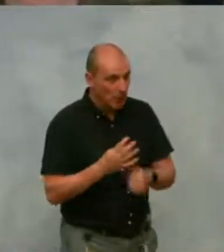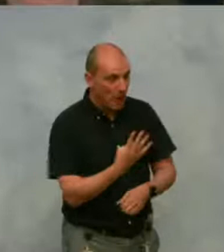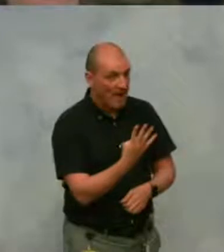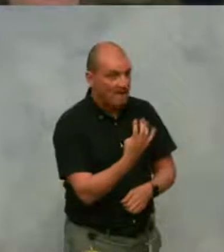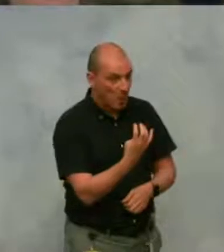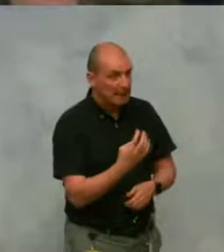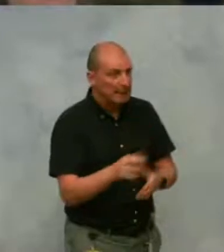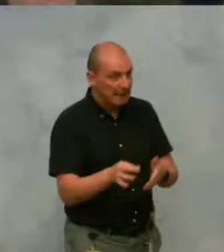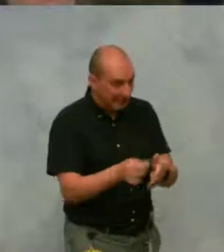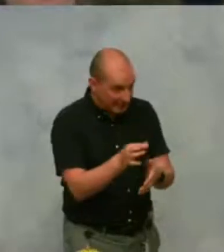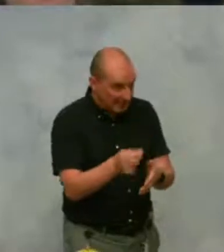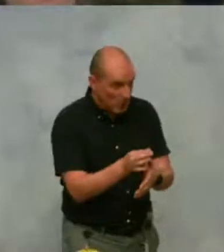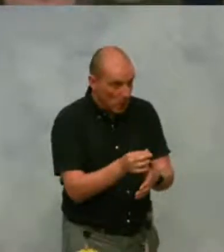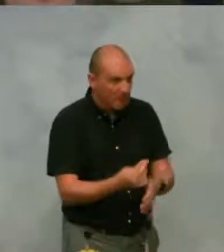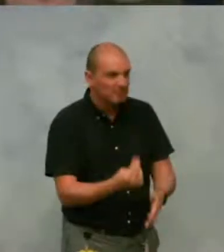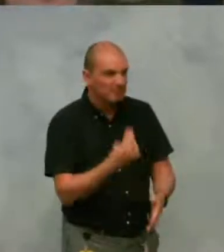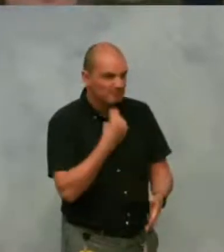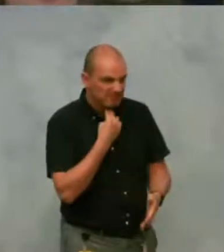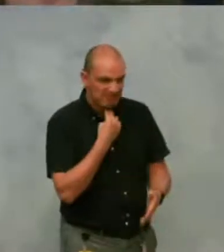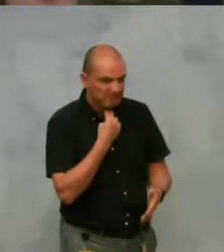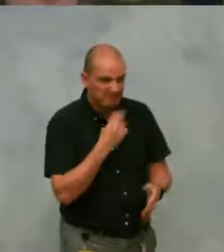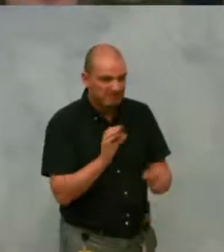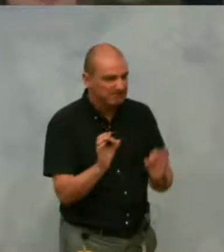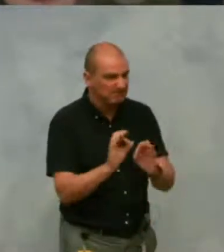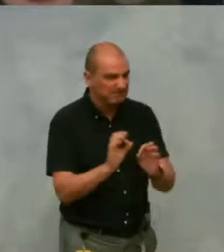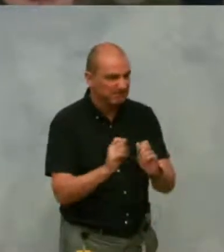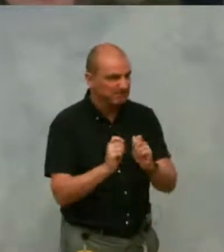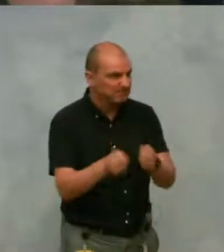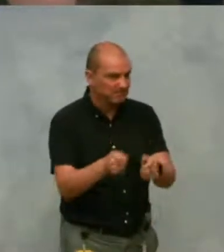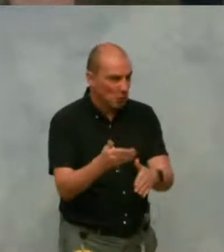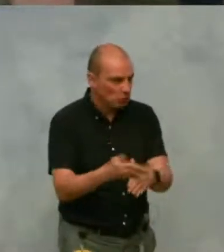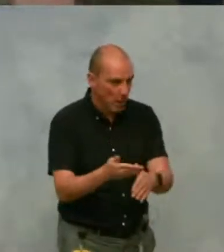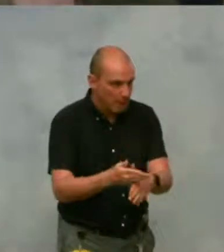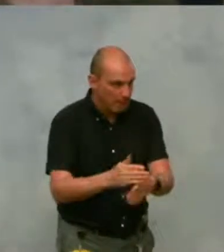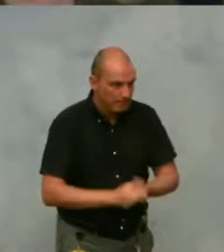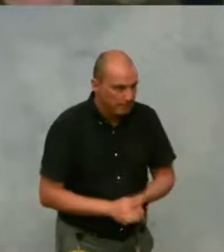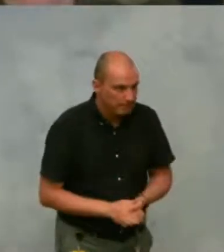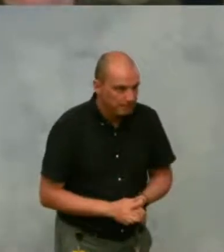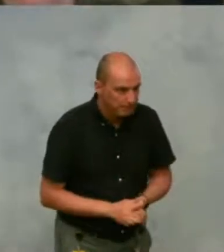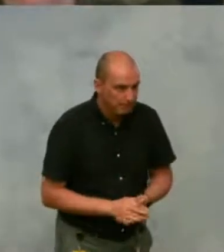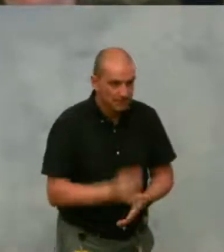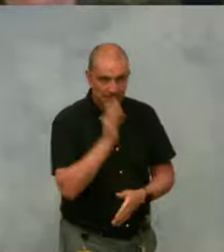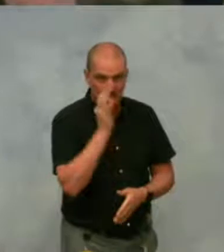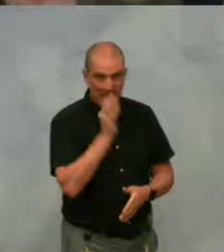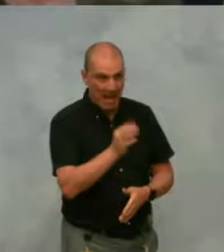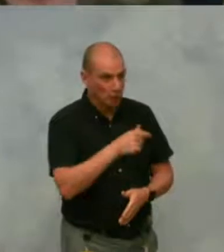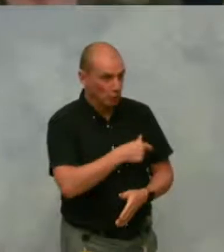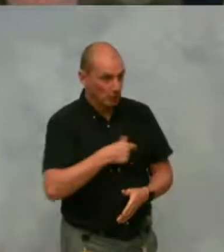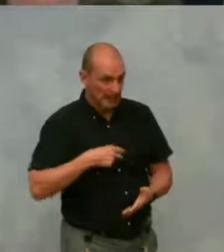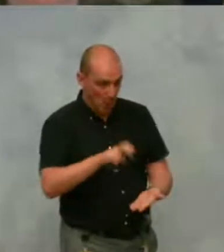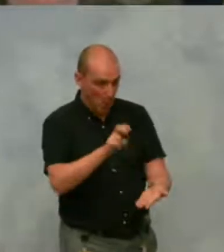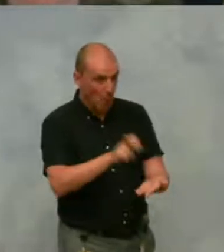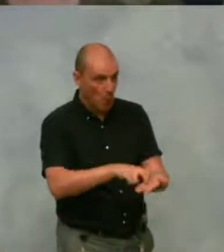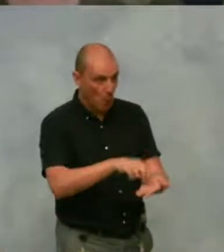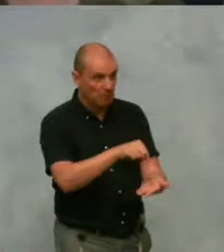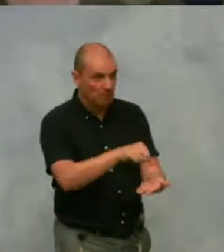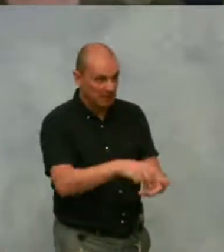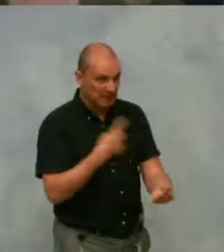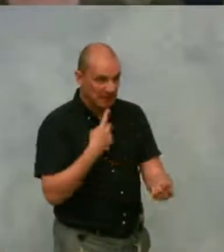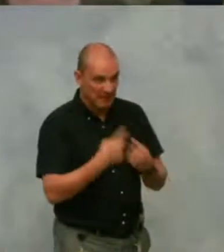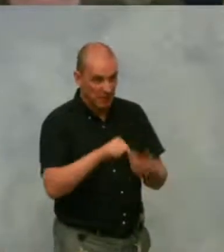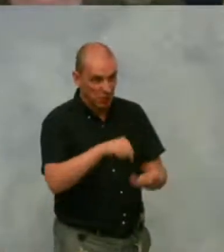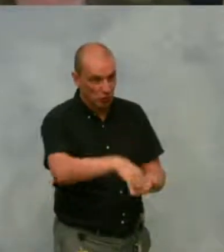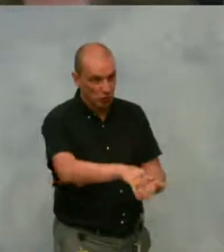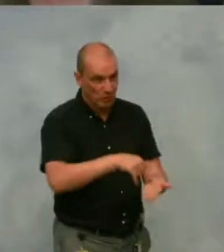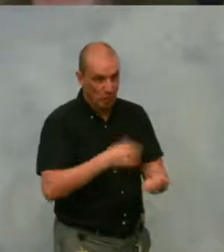for interview, and unfortunately on this occasion none being appointed. And again, I'm asking the committee to note the employment information within the report.